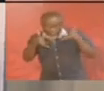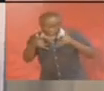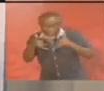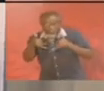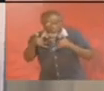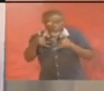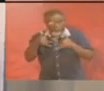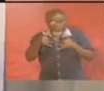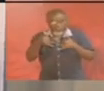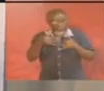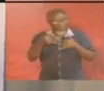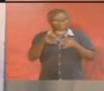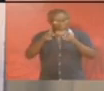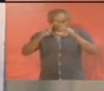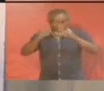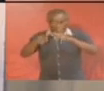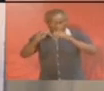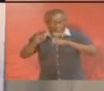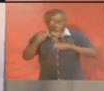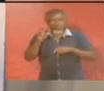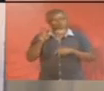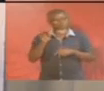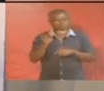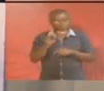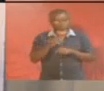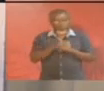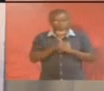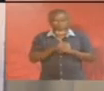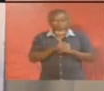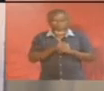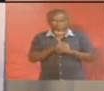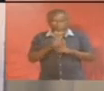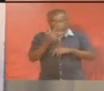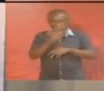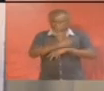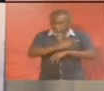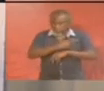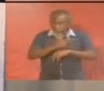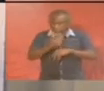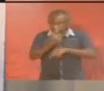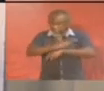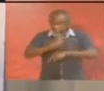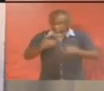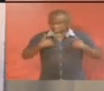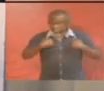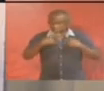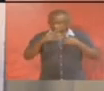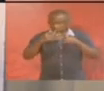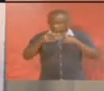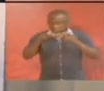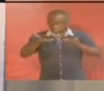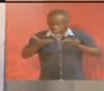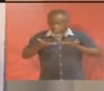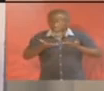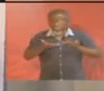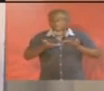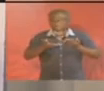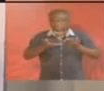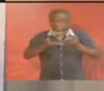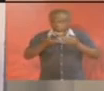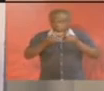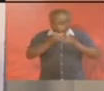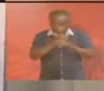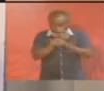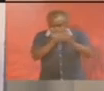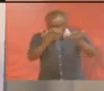contacts. And the dates that we would have had the press conference would have been the 27th of March, and the Parliament would have been on the 26th of